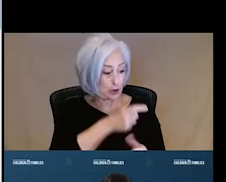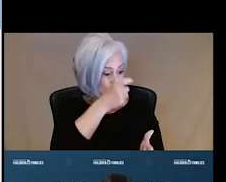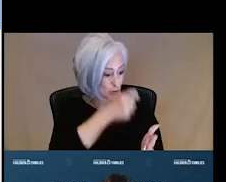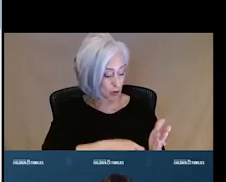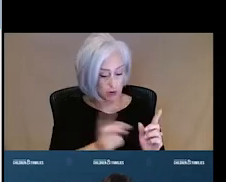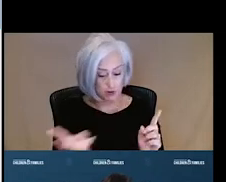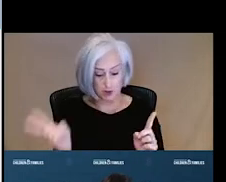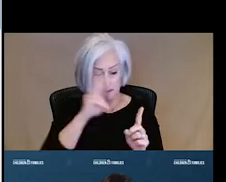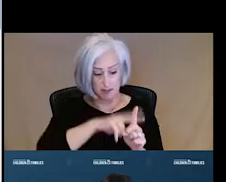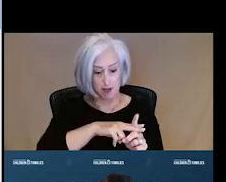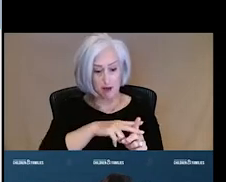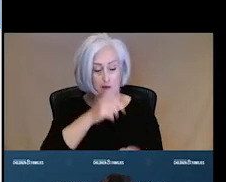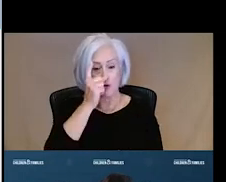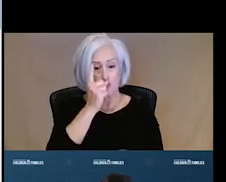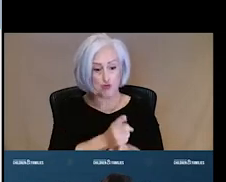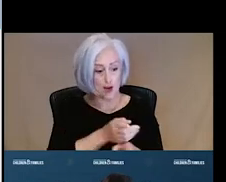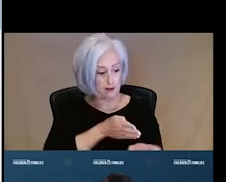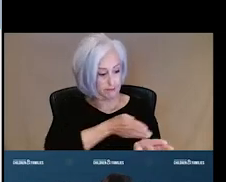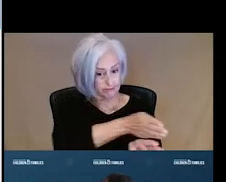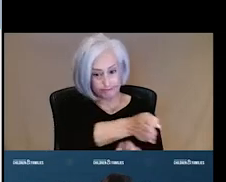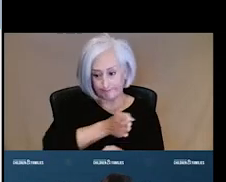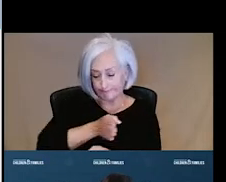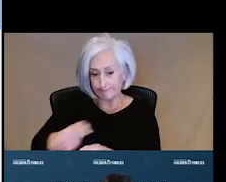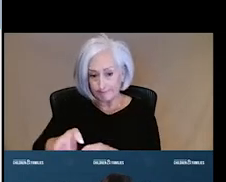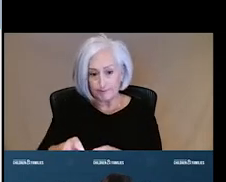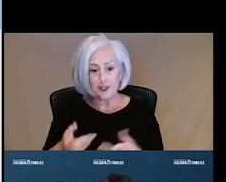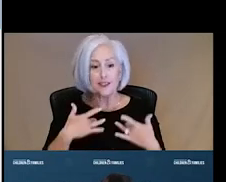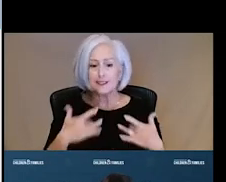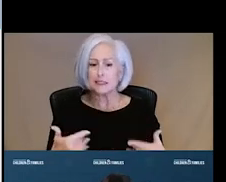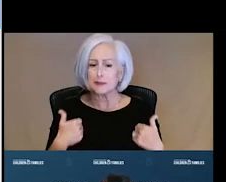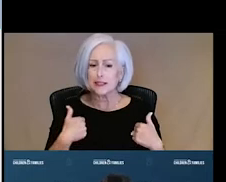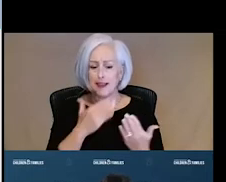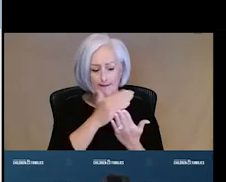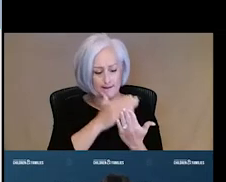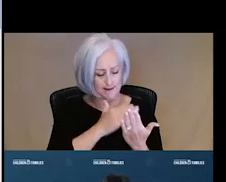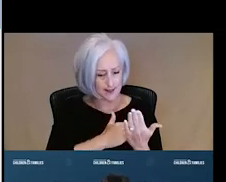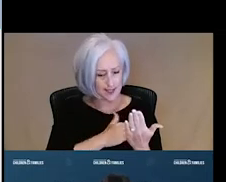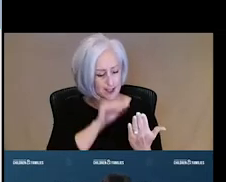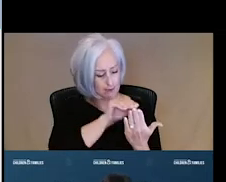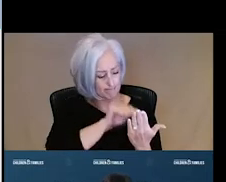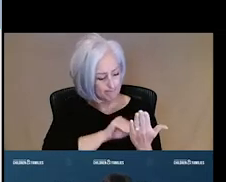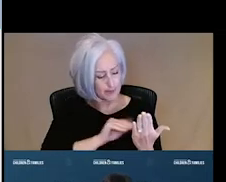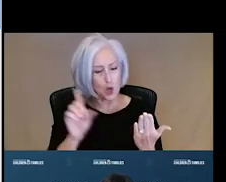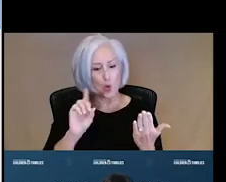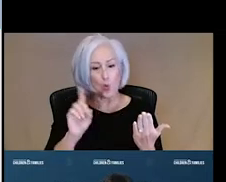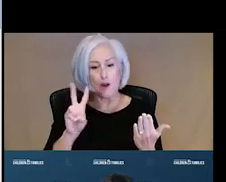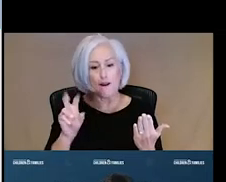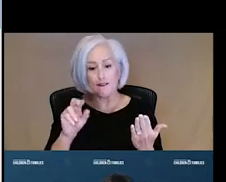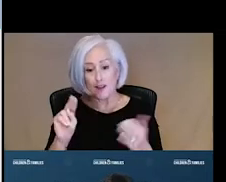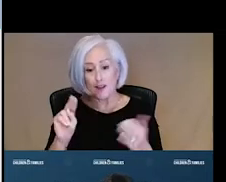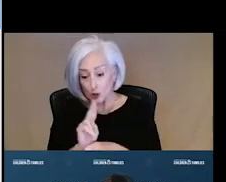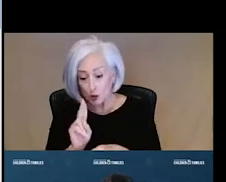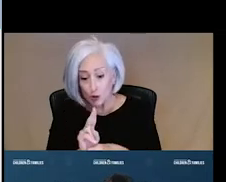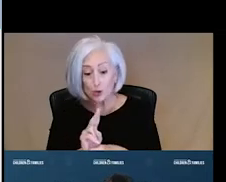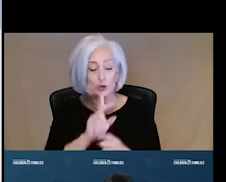stream. Often grantees have a log that tracks when the van is used, for what purpose and program, and also tracking the